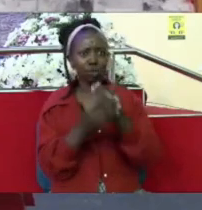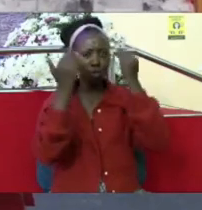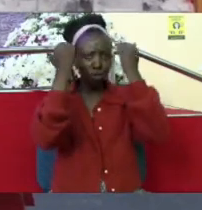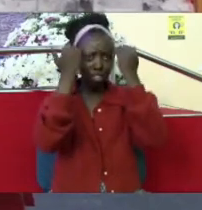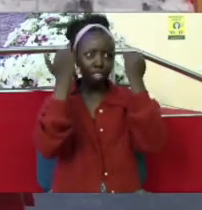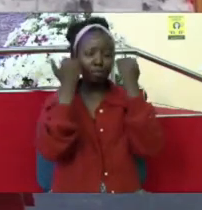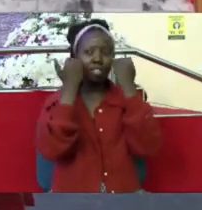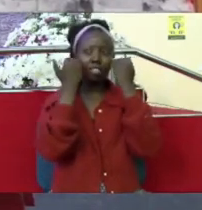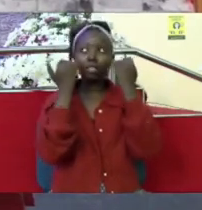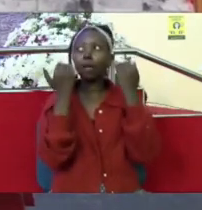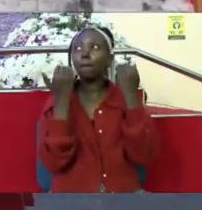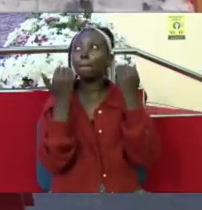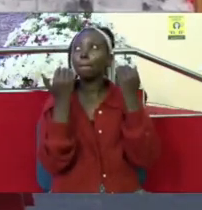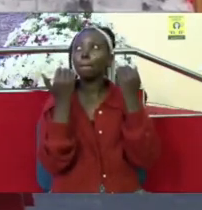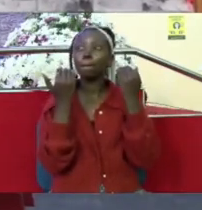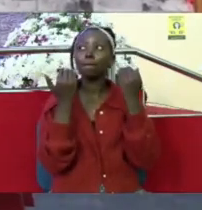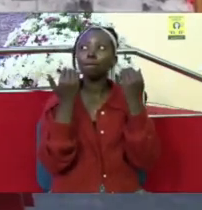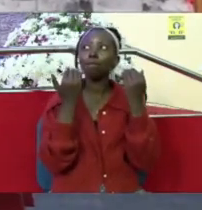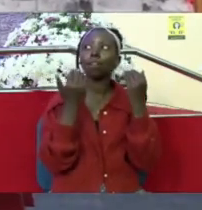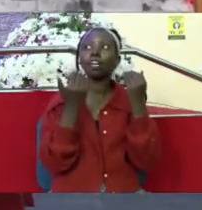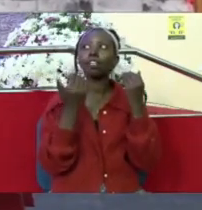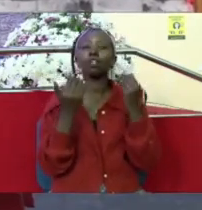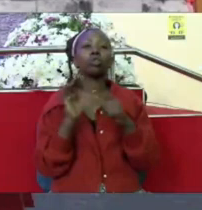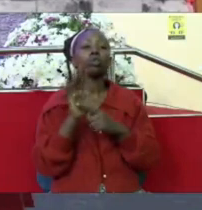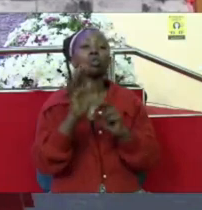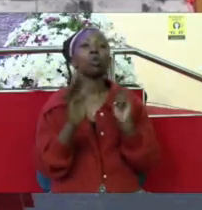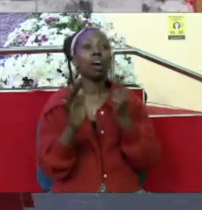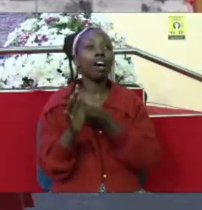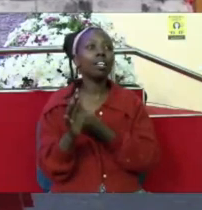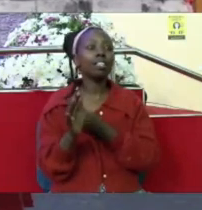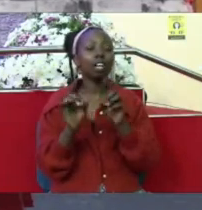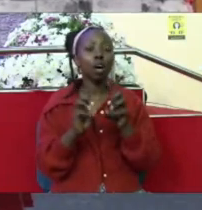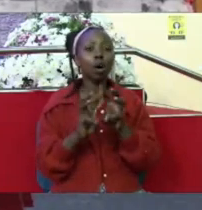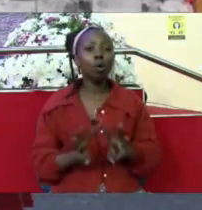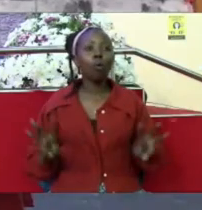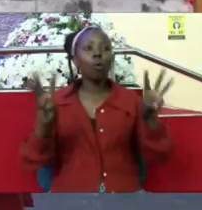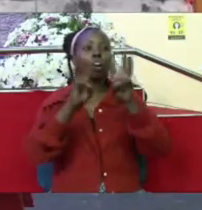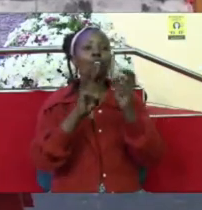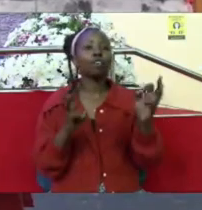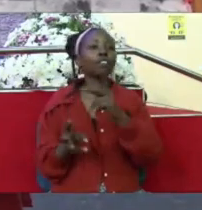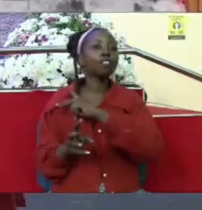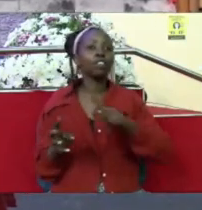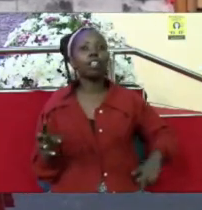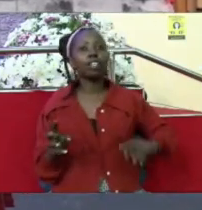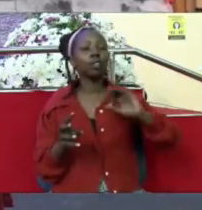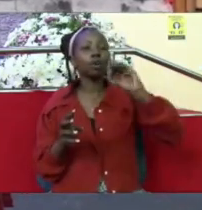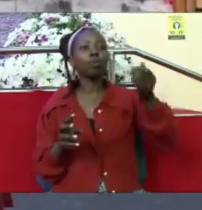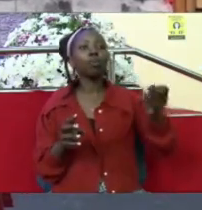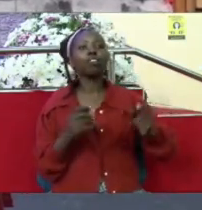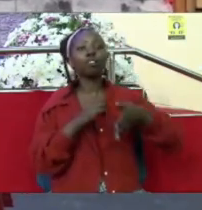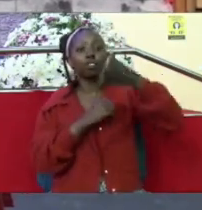right. And as a result, na baadaye, you will be counted worthy of the kingdom of God. Ya kwamba mtaitwa wenye ufalme for which you